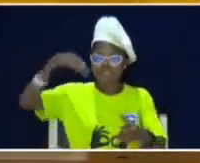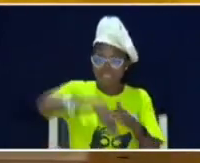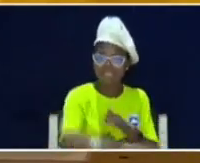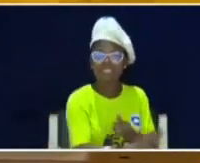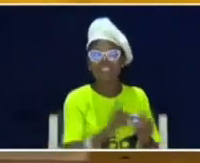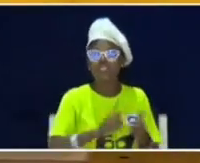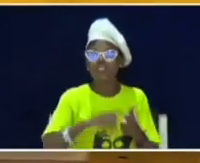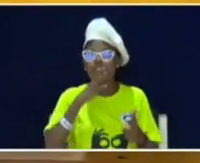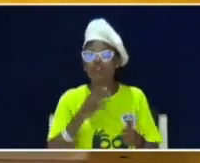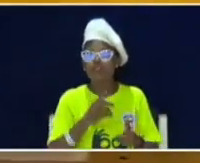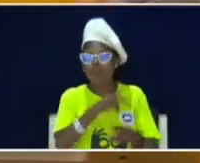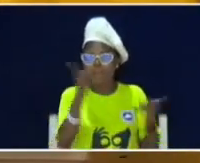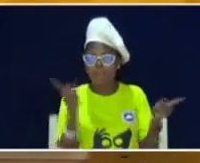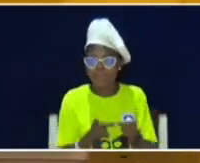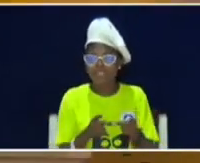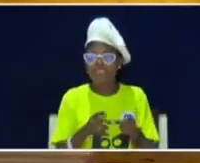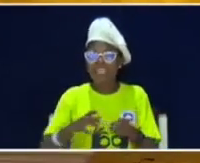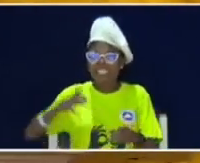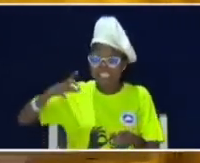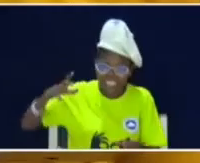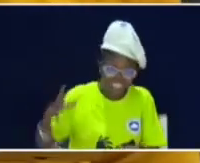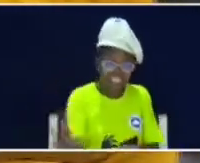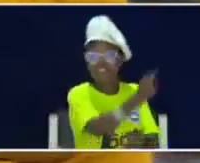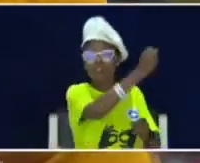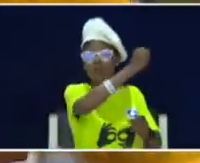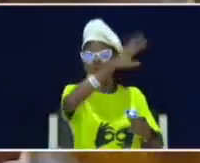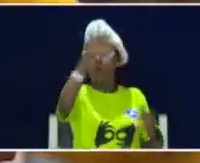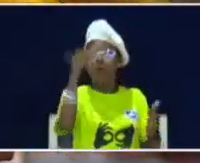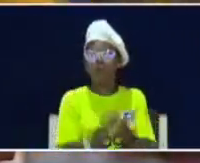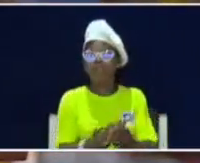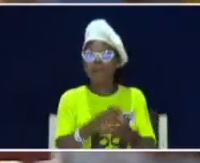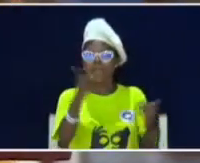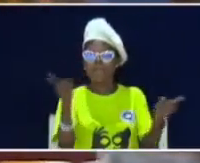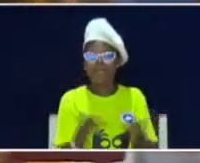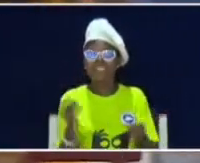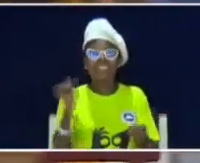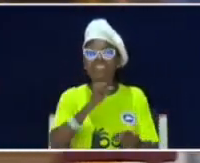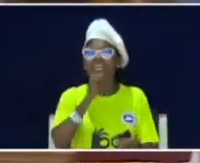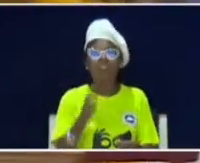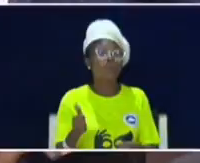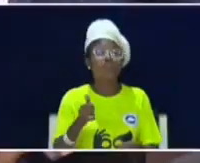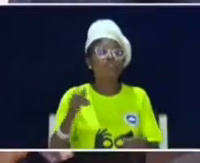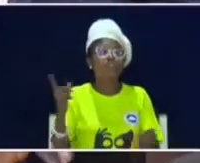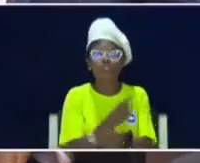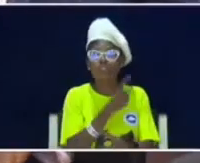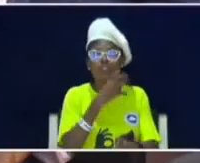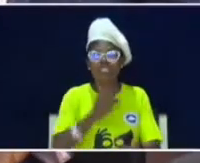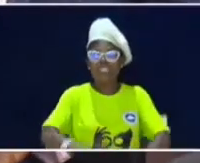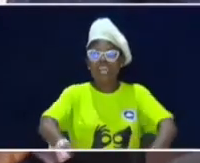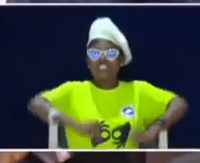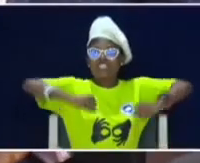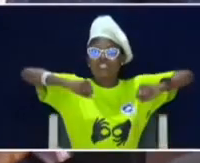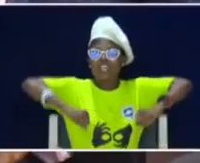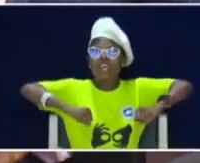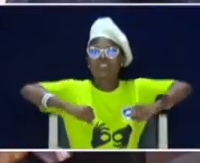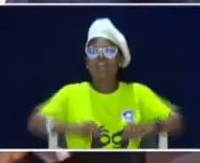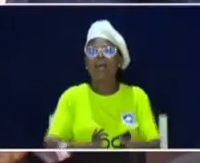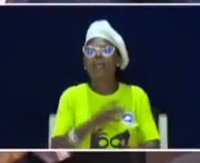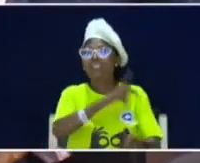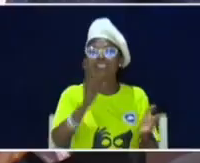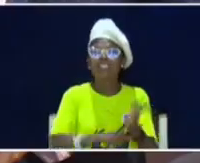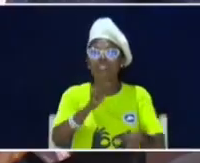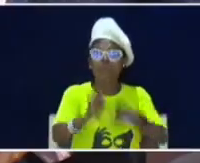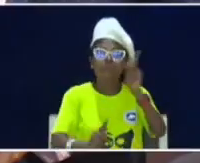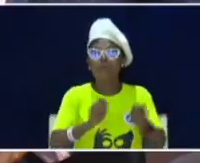a territory, they possess the territory. They are not just mere men. They are giants. And these people,